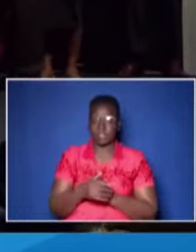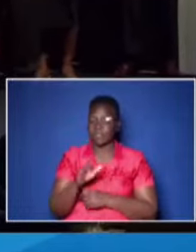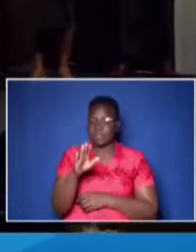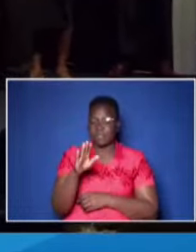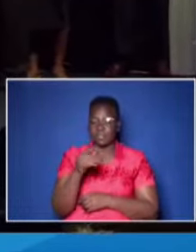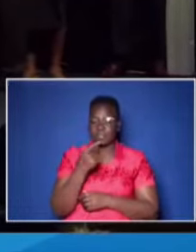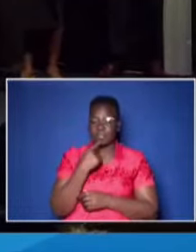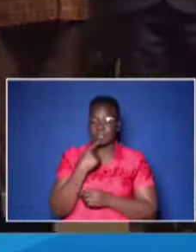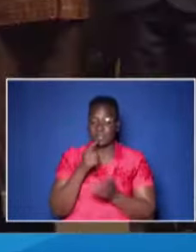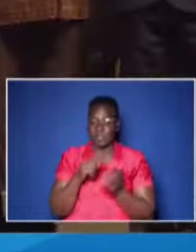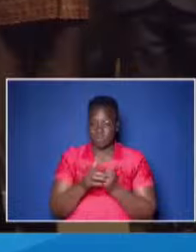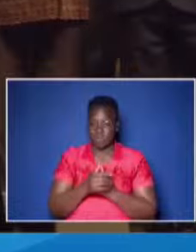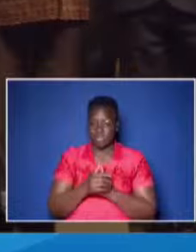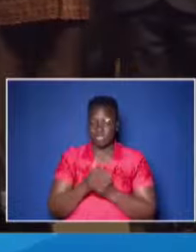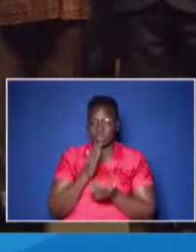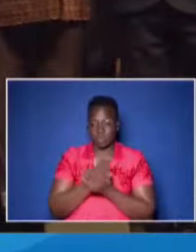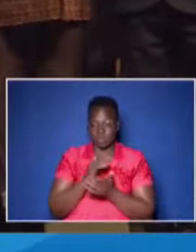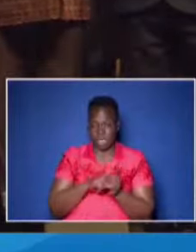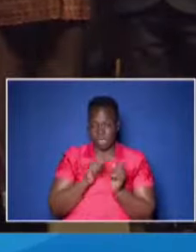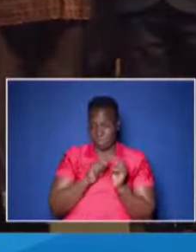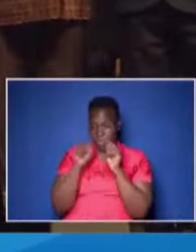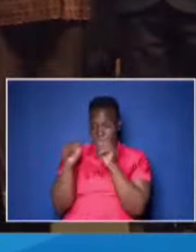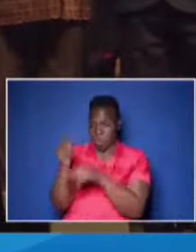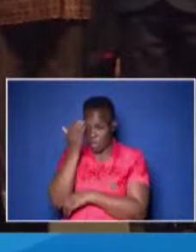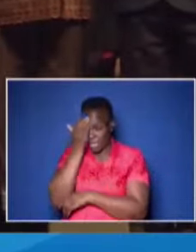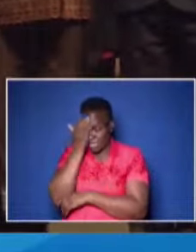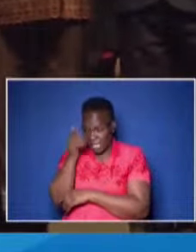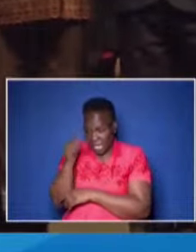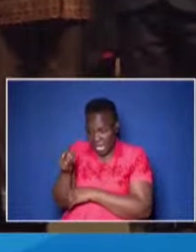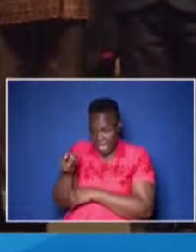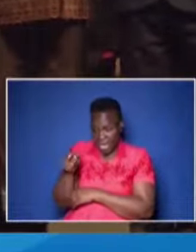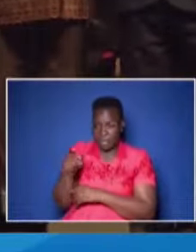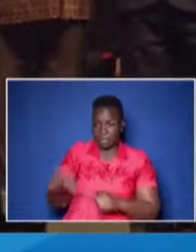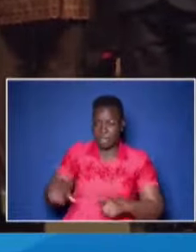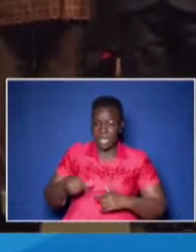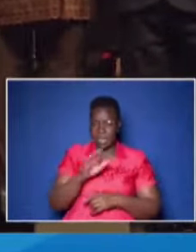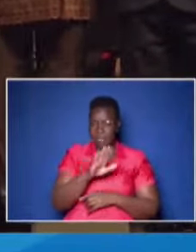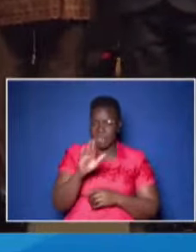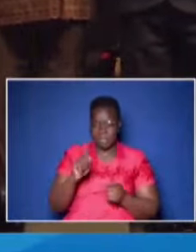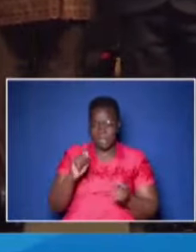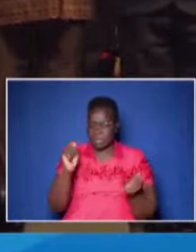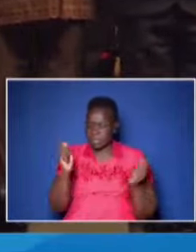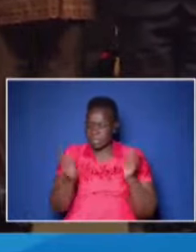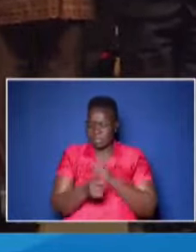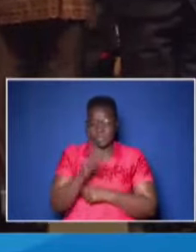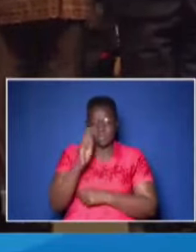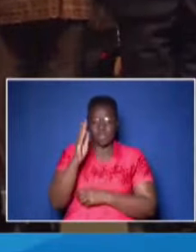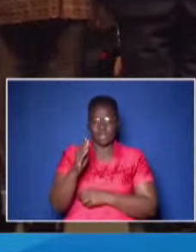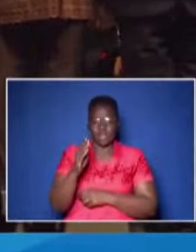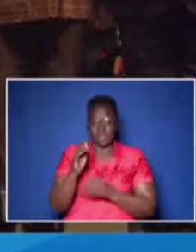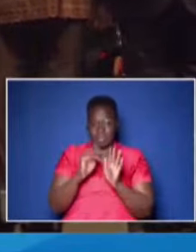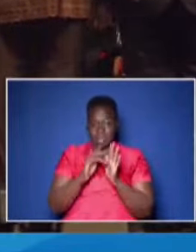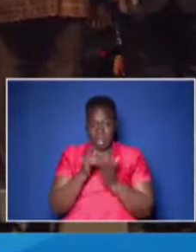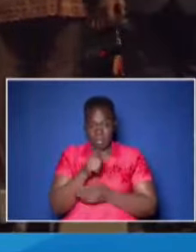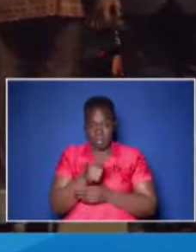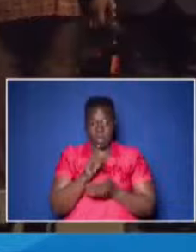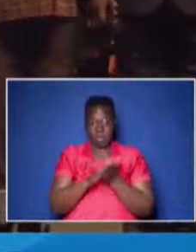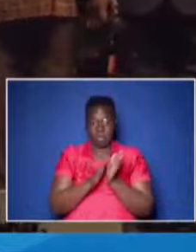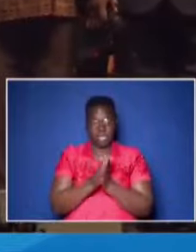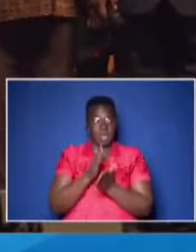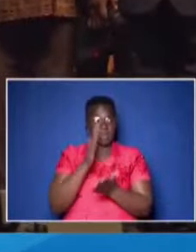this it'll change your life the Bible will become more real than you'll ever